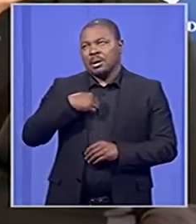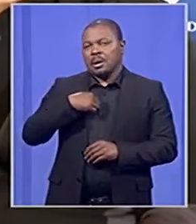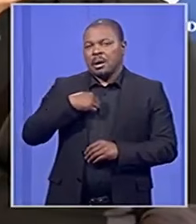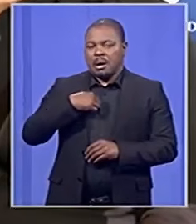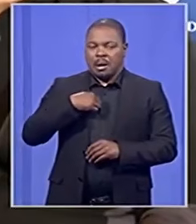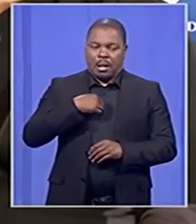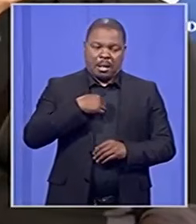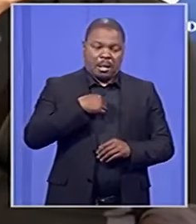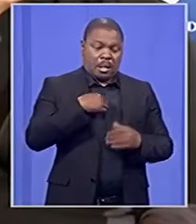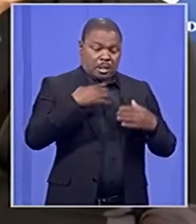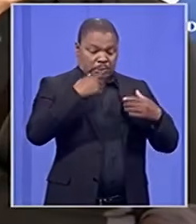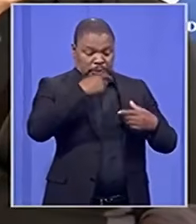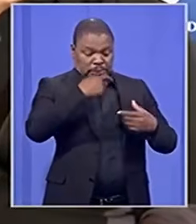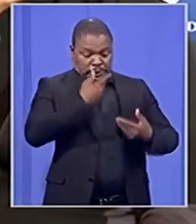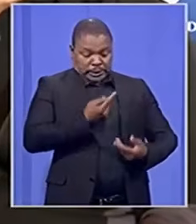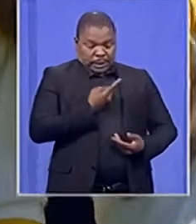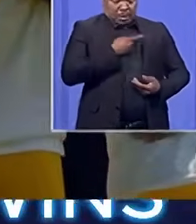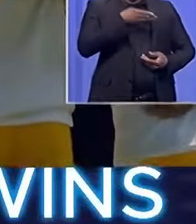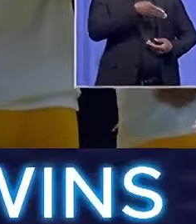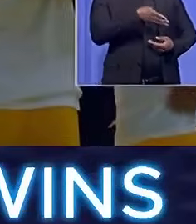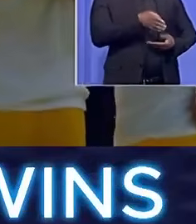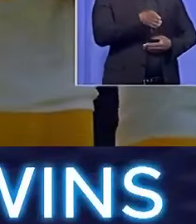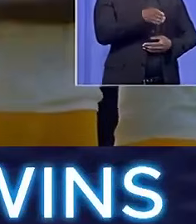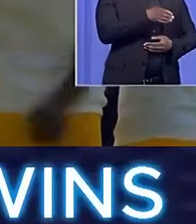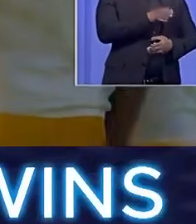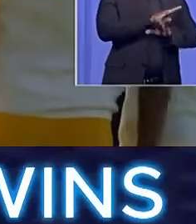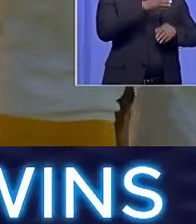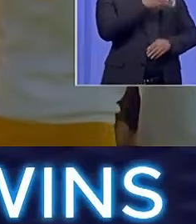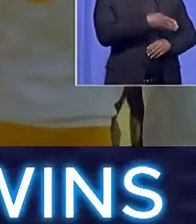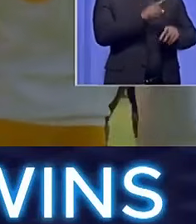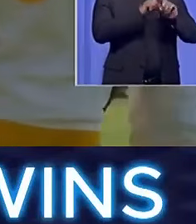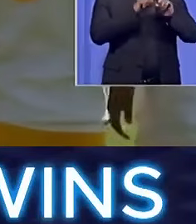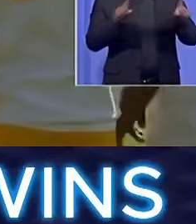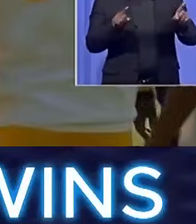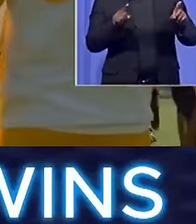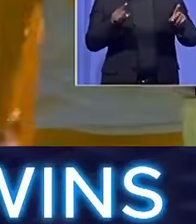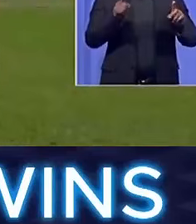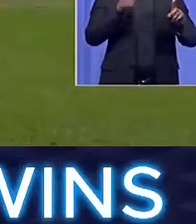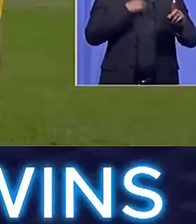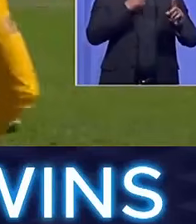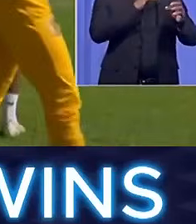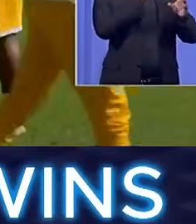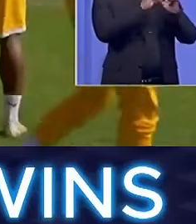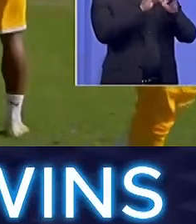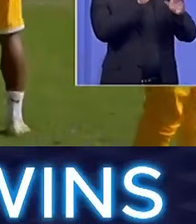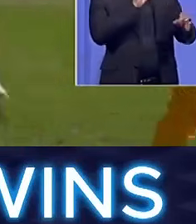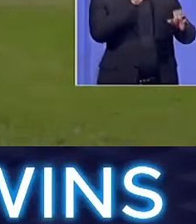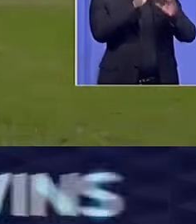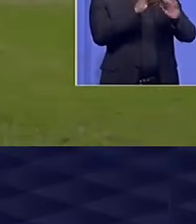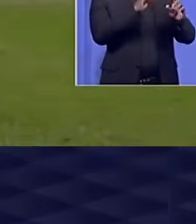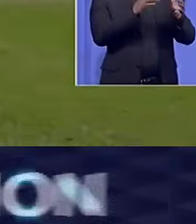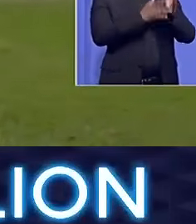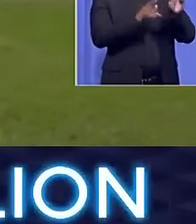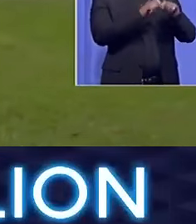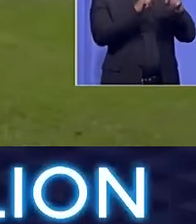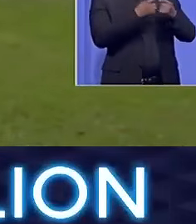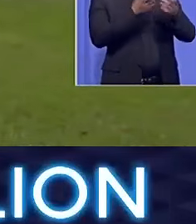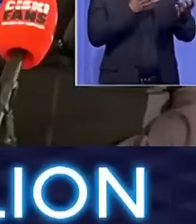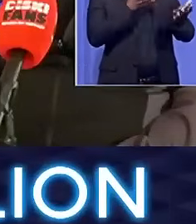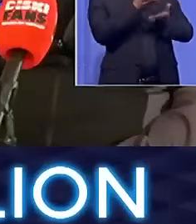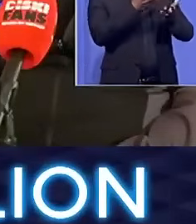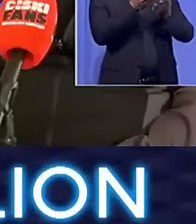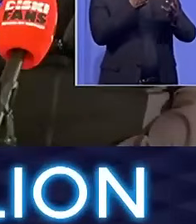present physically, but I was present in the collaboration with my technical staff,